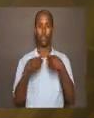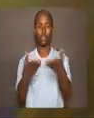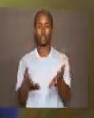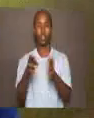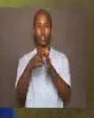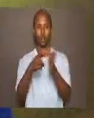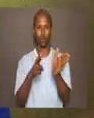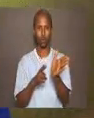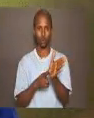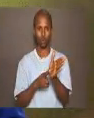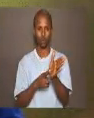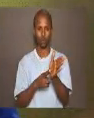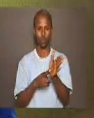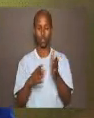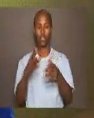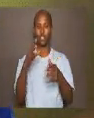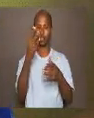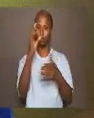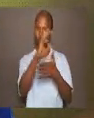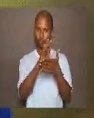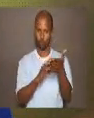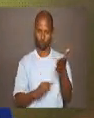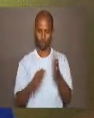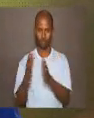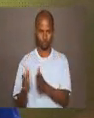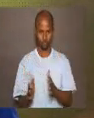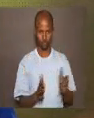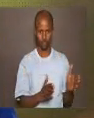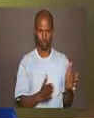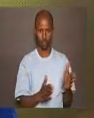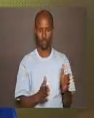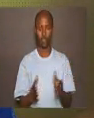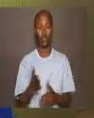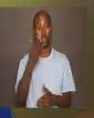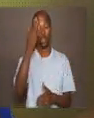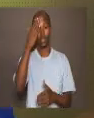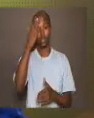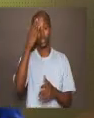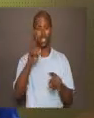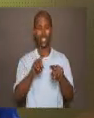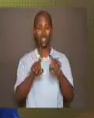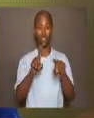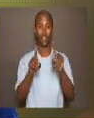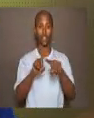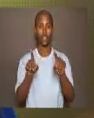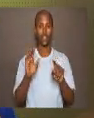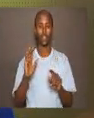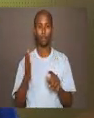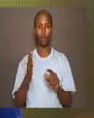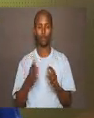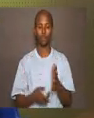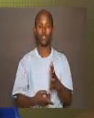rules, derive formulas, and identify different types